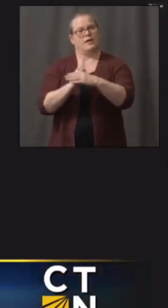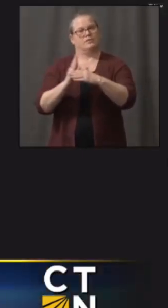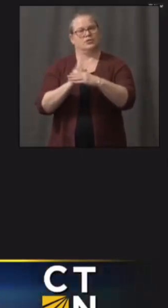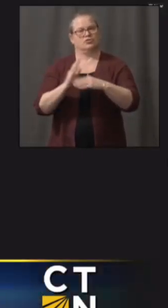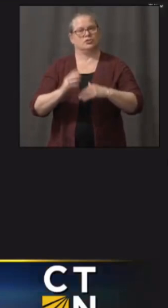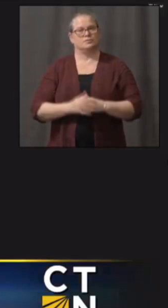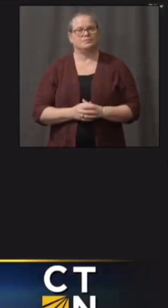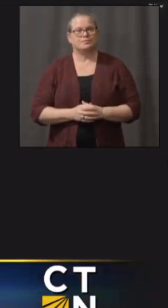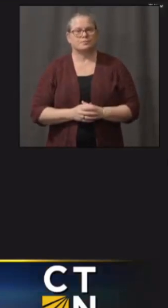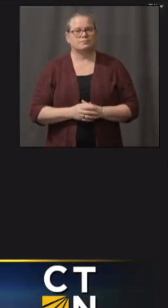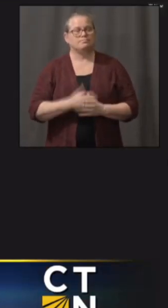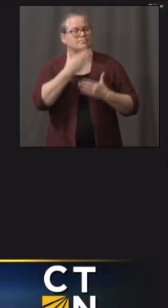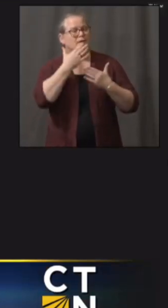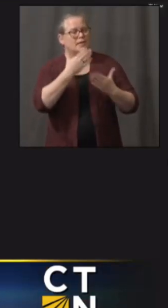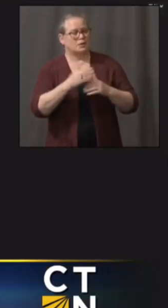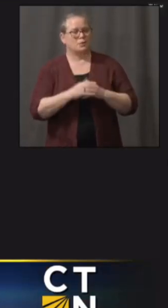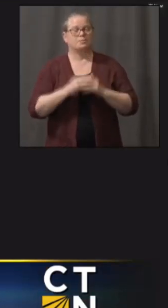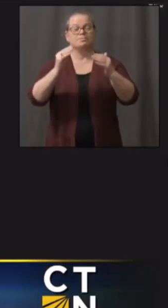The Day of New London.